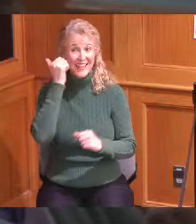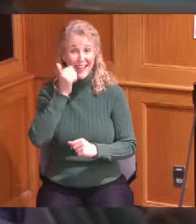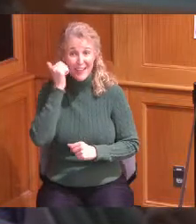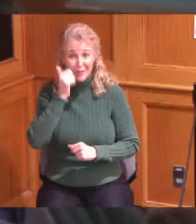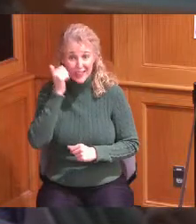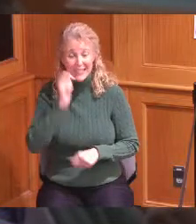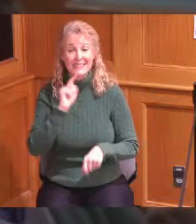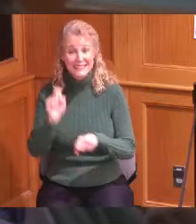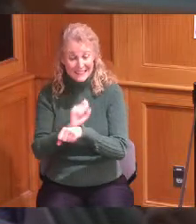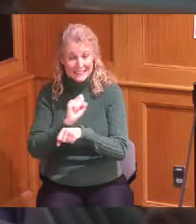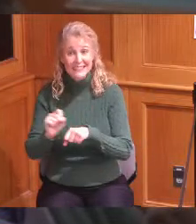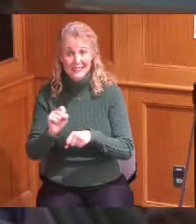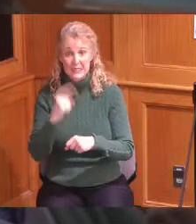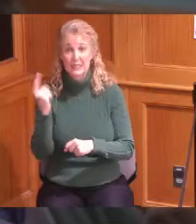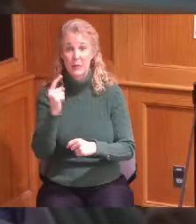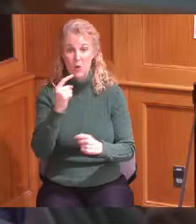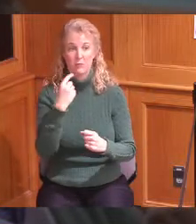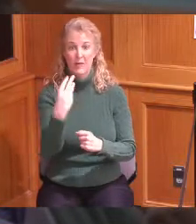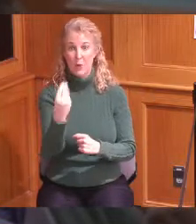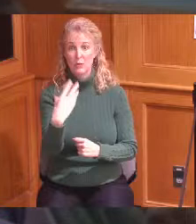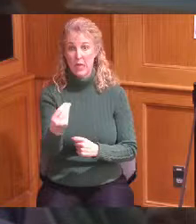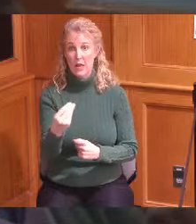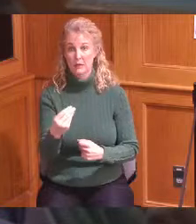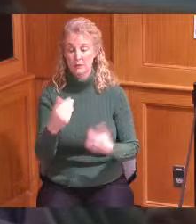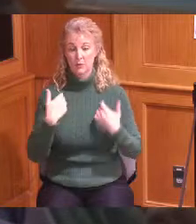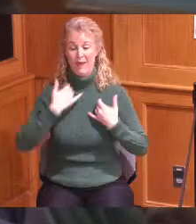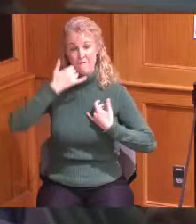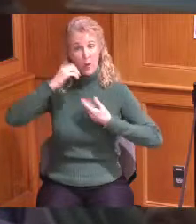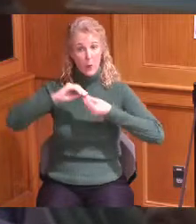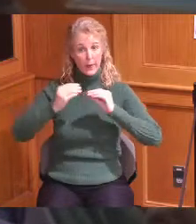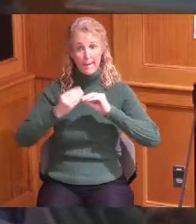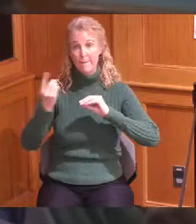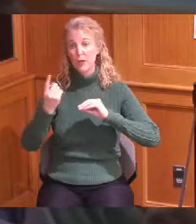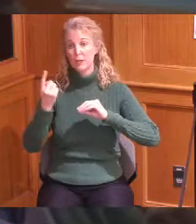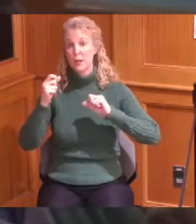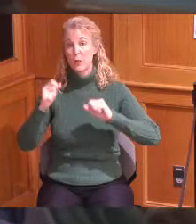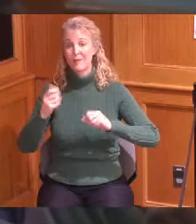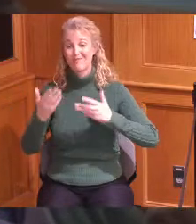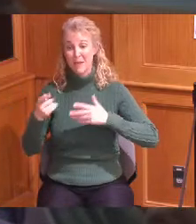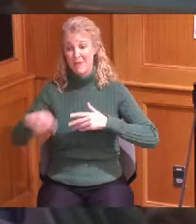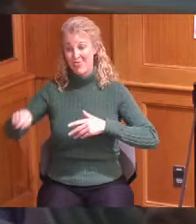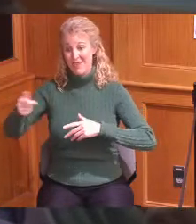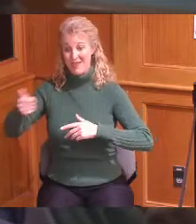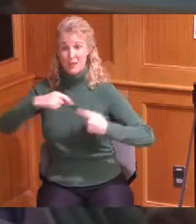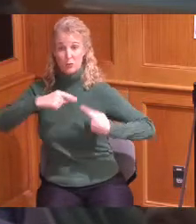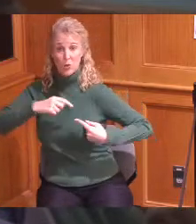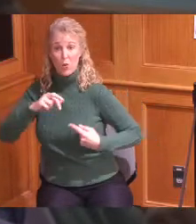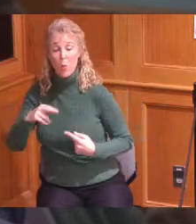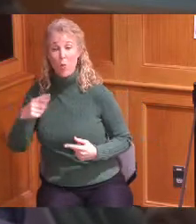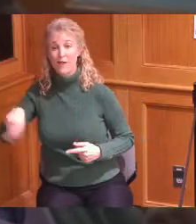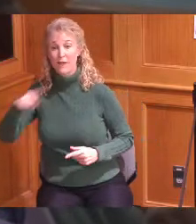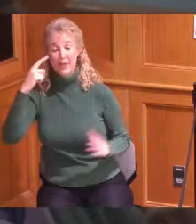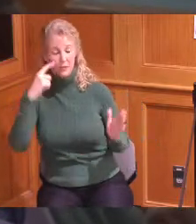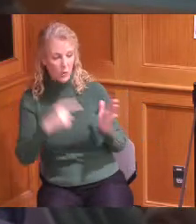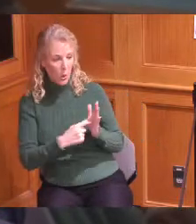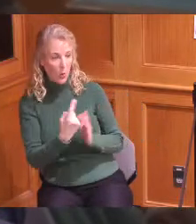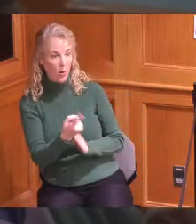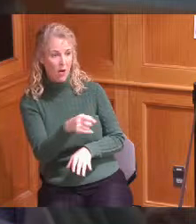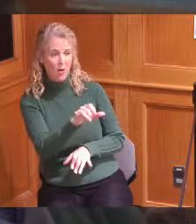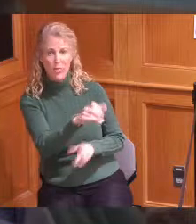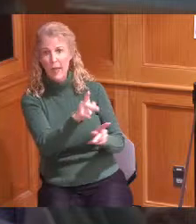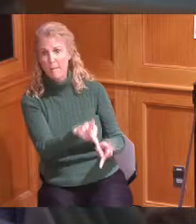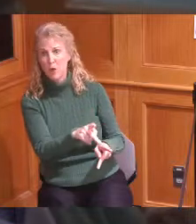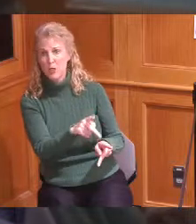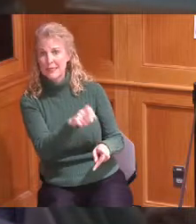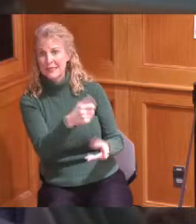a week. We have an outreach hotline that anyone can call, whether there's someone who themselves is struggling, or if you see someone who is struggling,